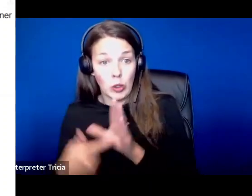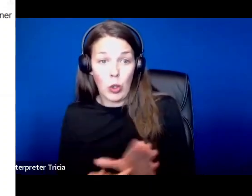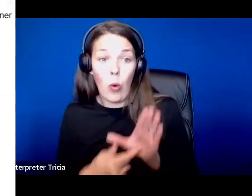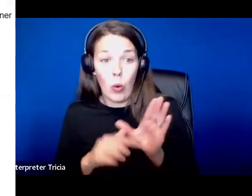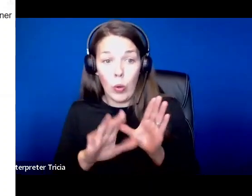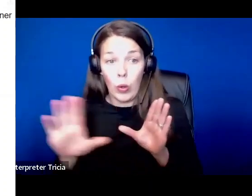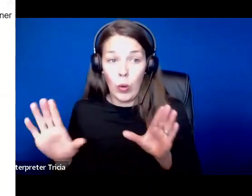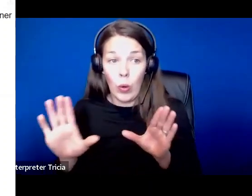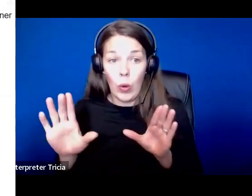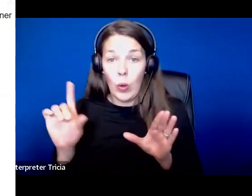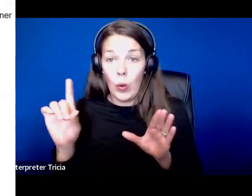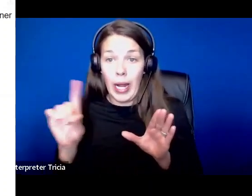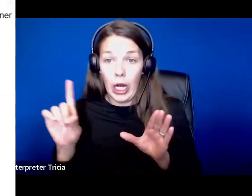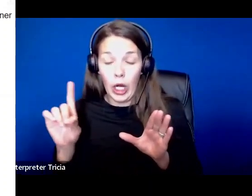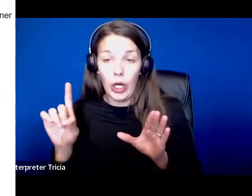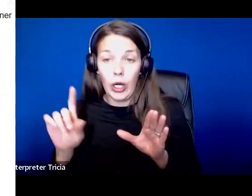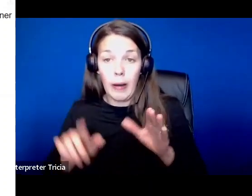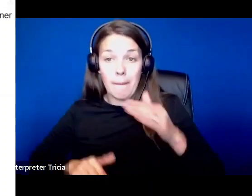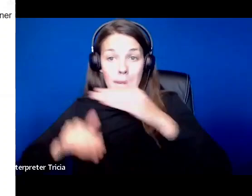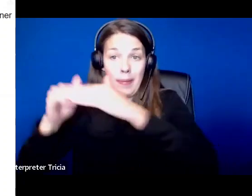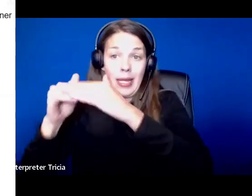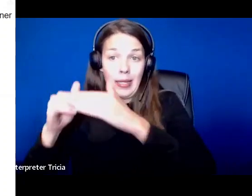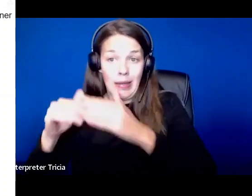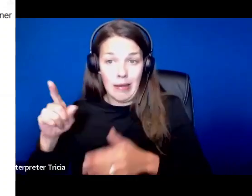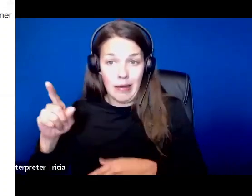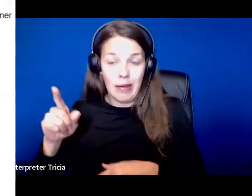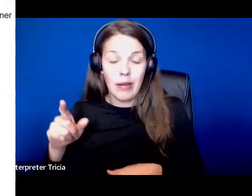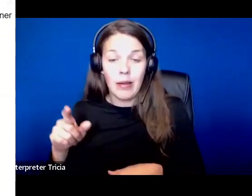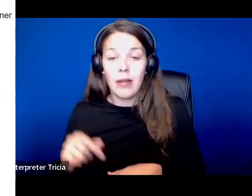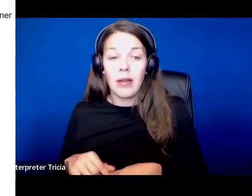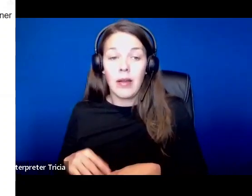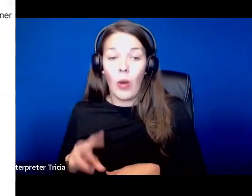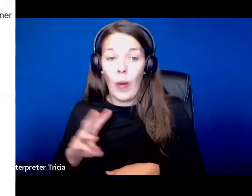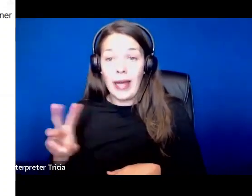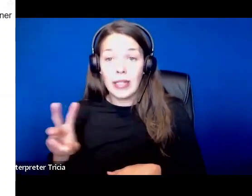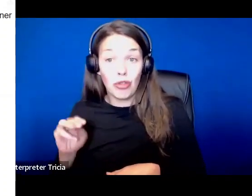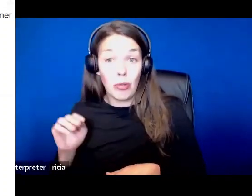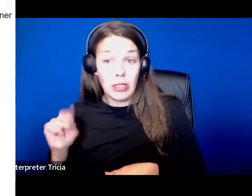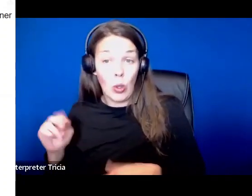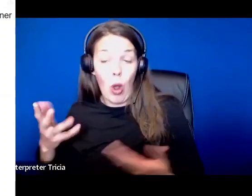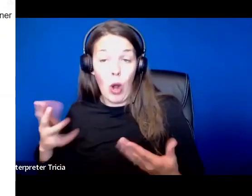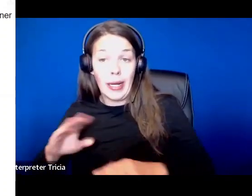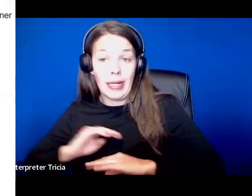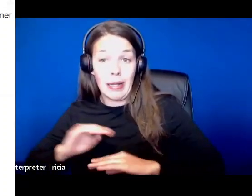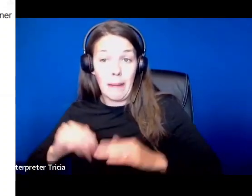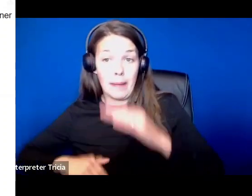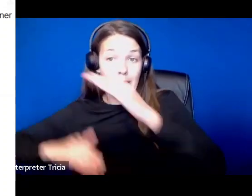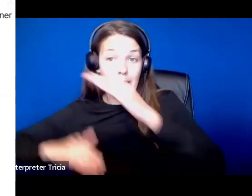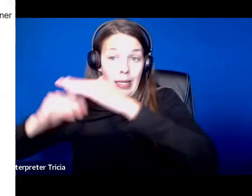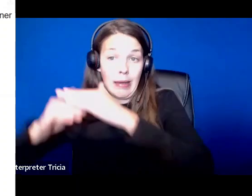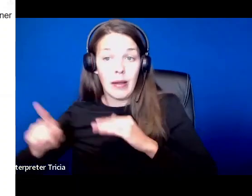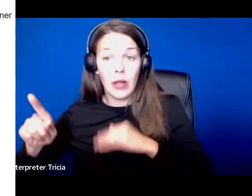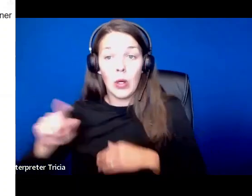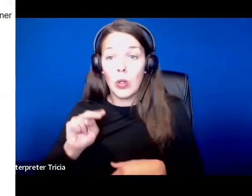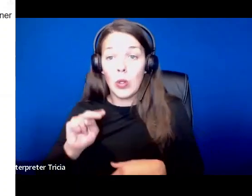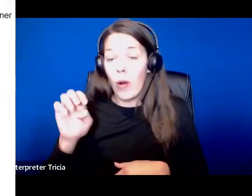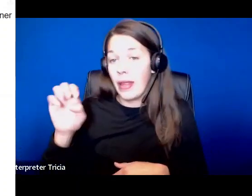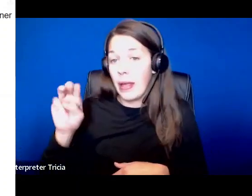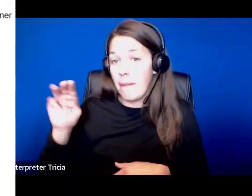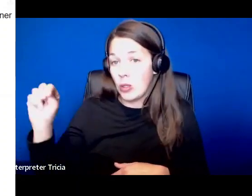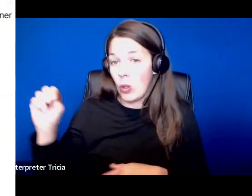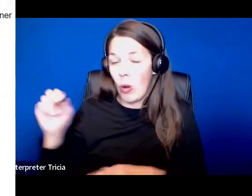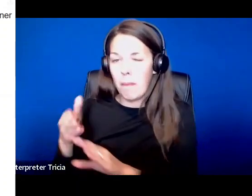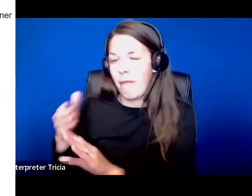range of years where the peak is going to be. A lot of Western Minnesota is already at the peak. Northeast Minnesota will be there before the